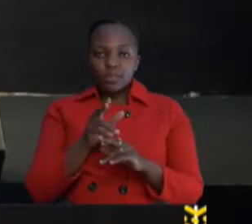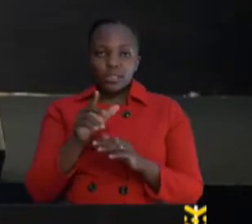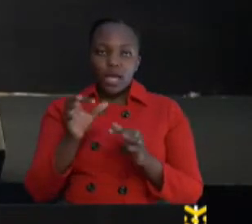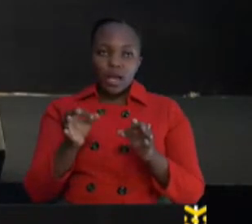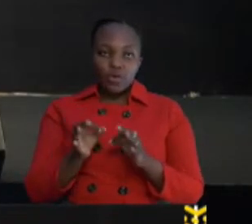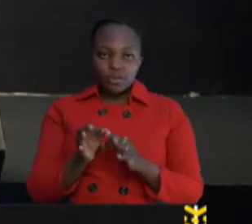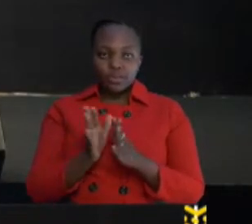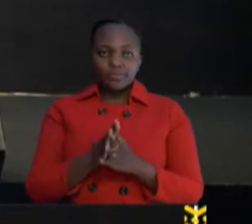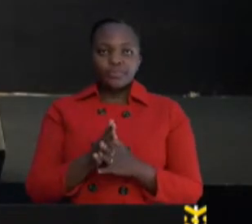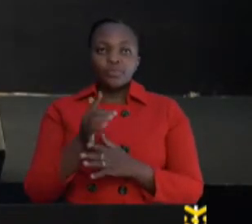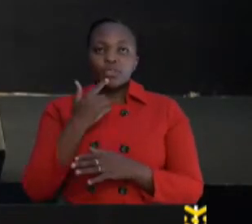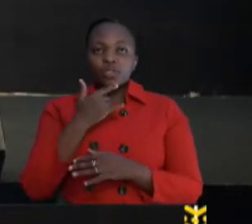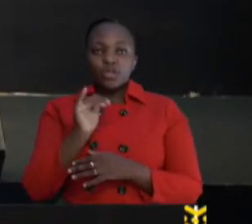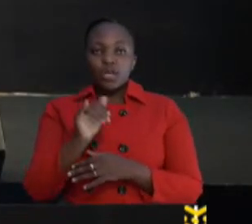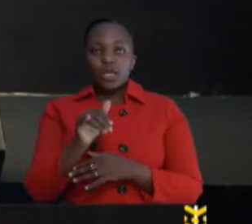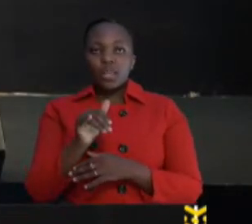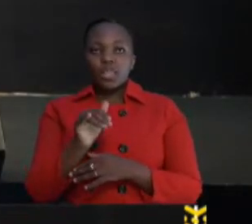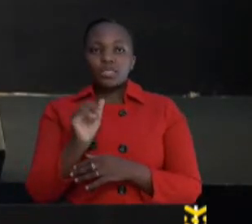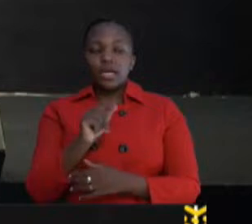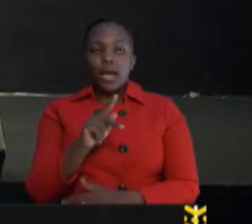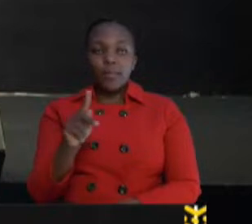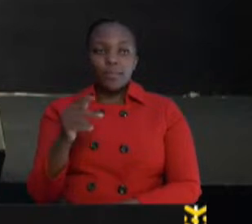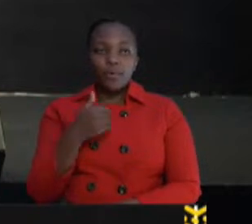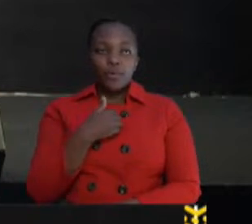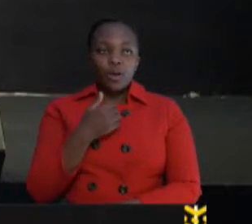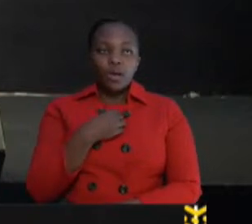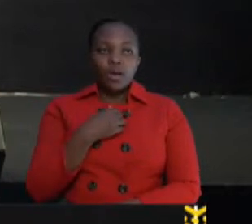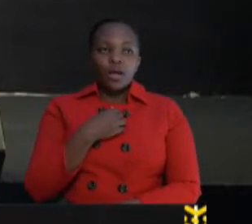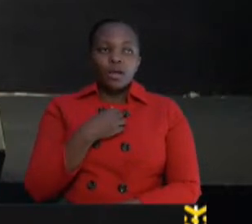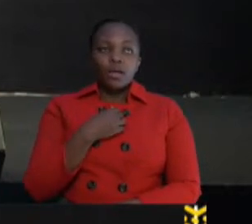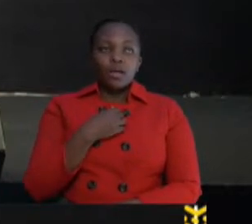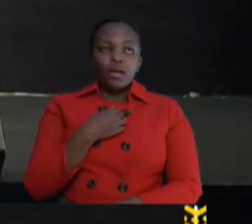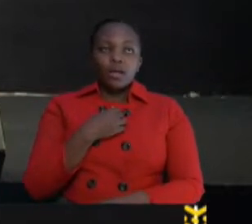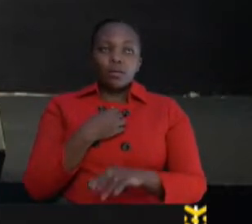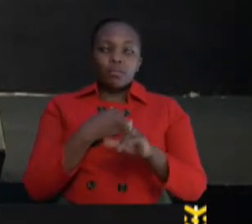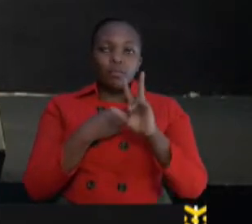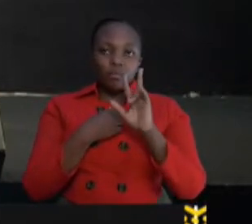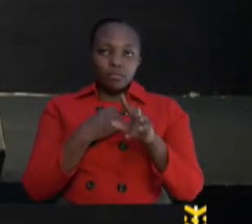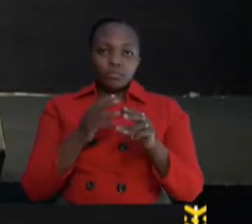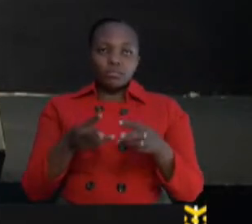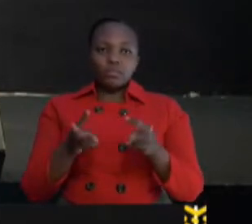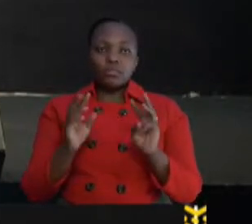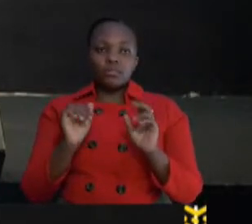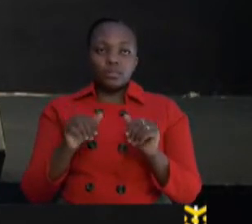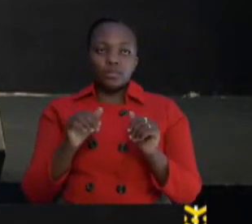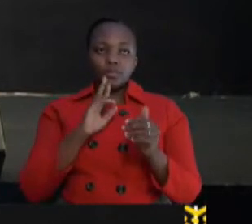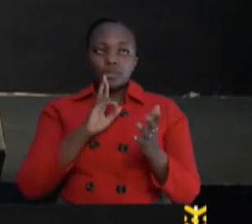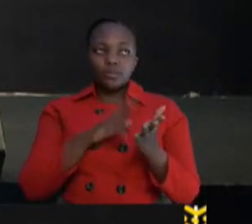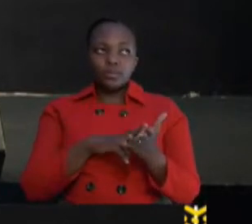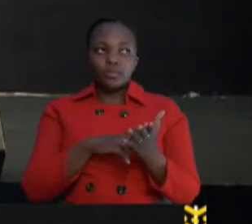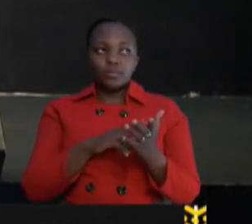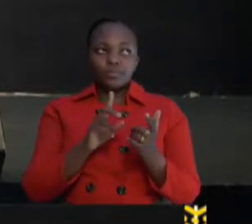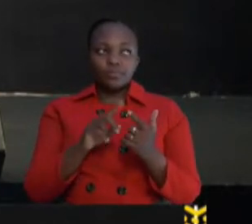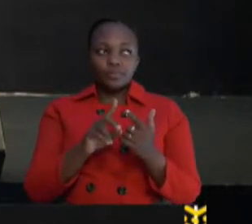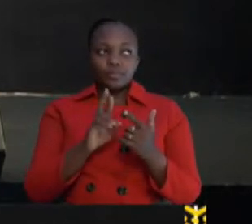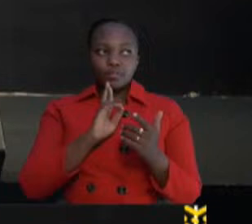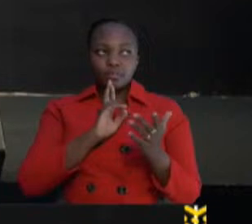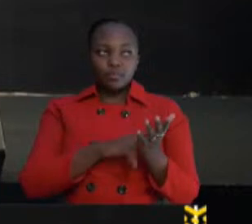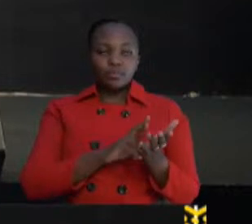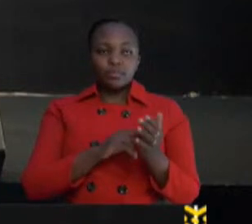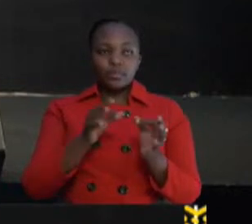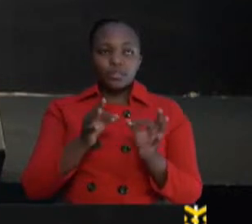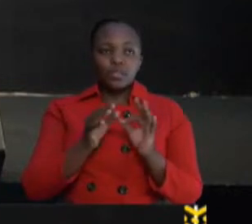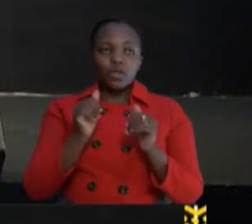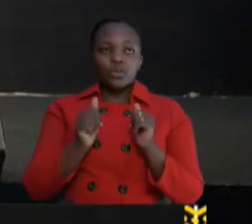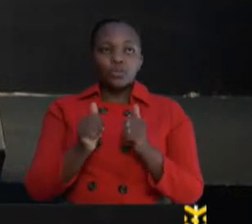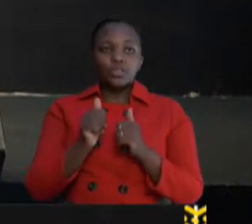right, there are 2 ways to report. The first one is you can report an account that is actually